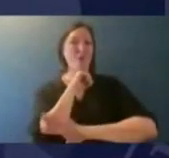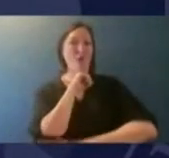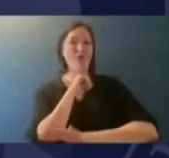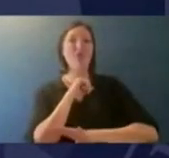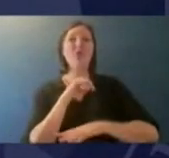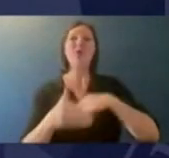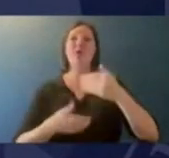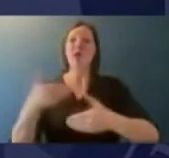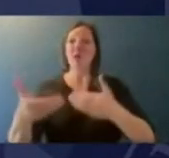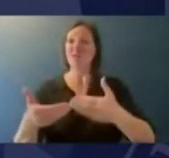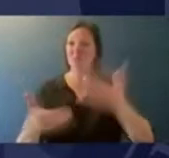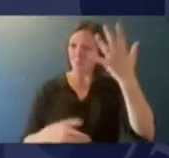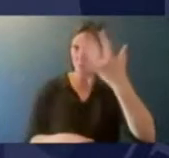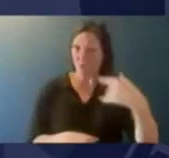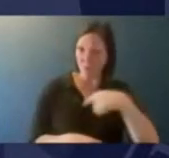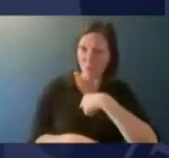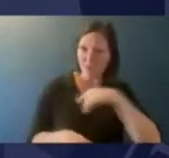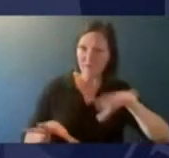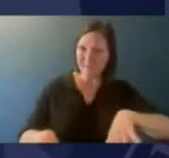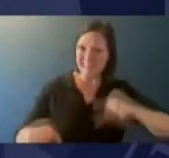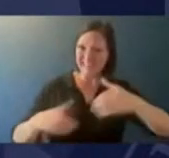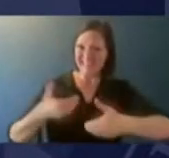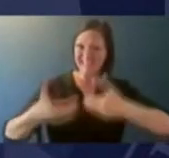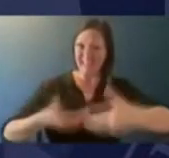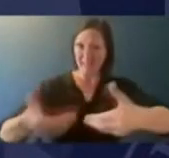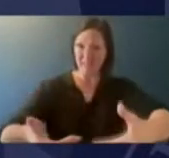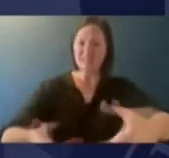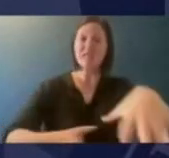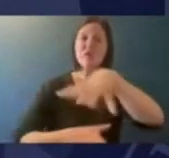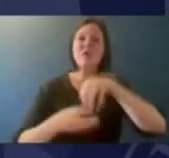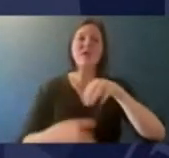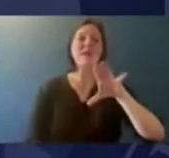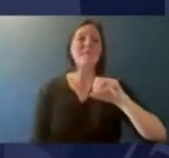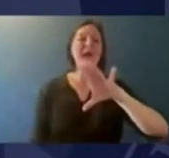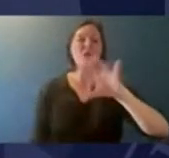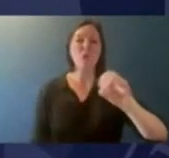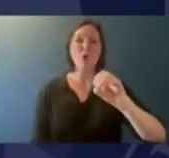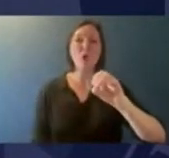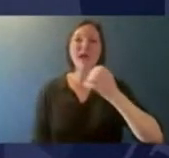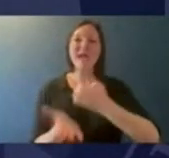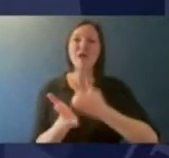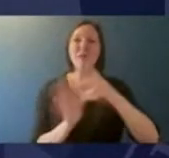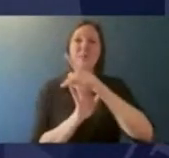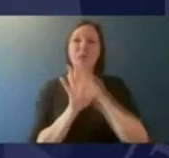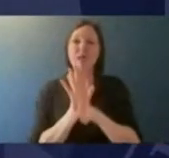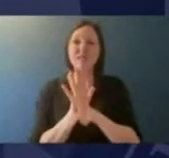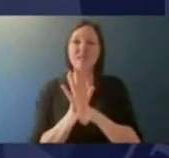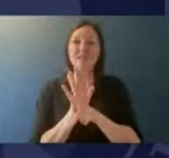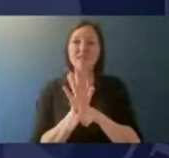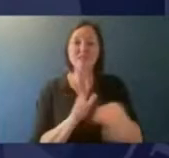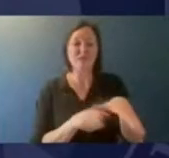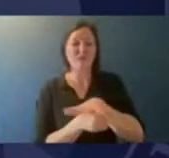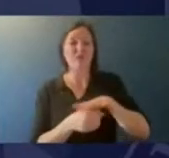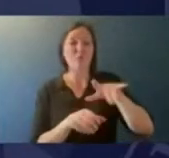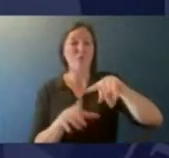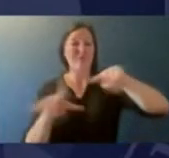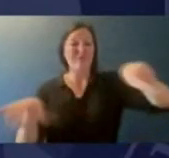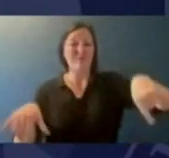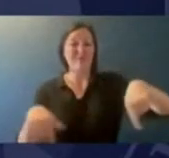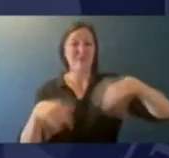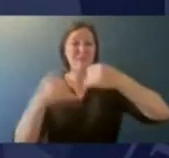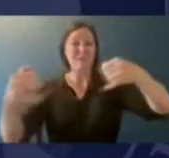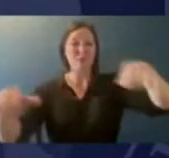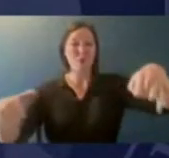the steps we've taken. Those include macroeconomic policies within our own borders and